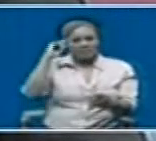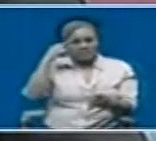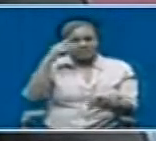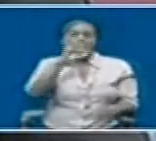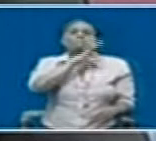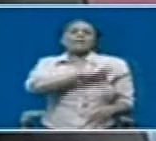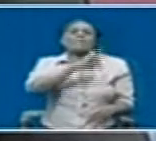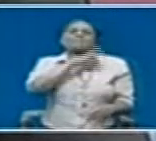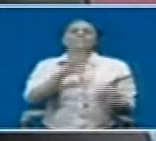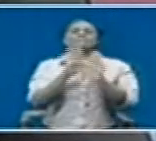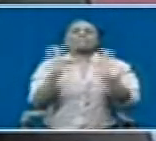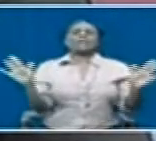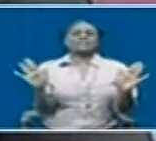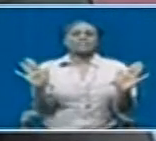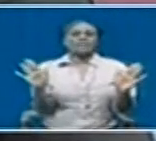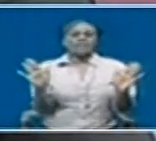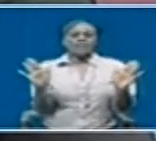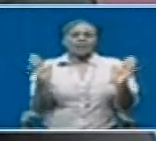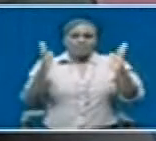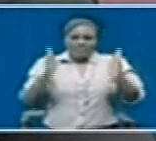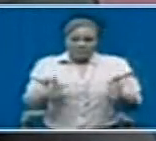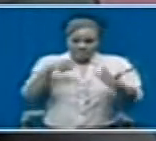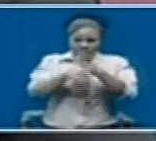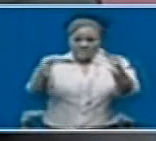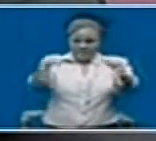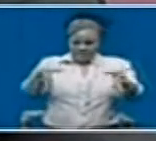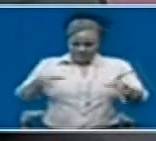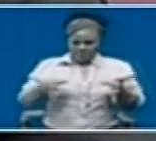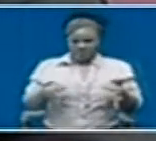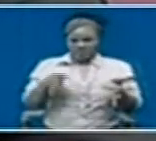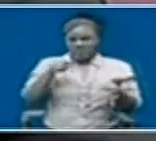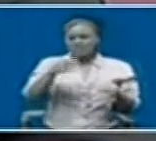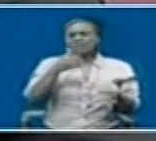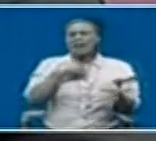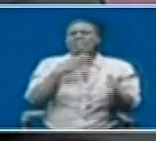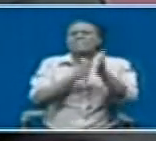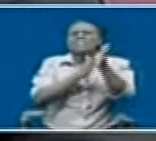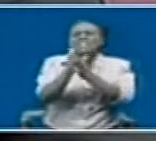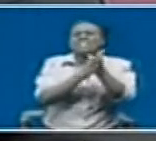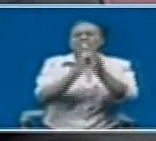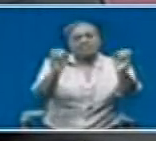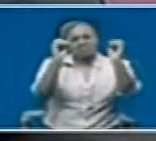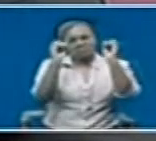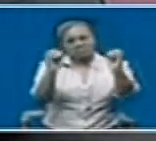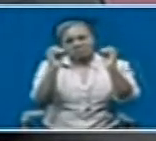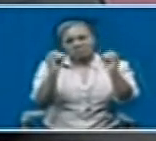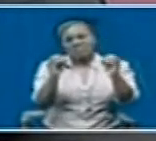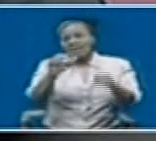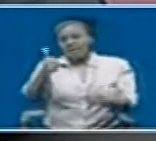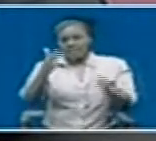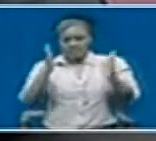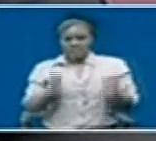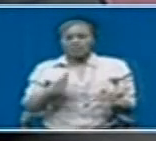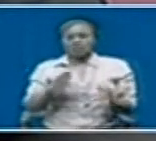benefit. So you look, someone gets into accounting where, and they don't have any interest at all. Or someone